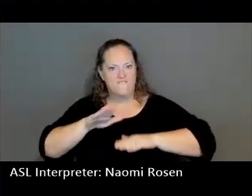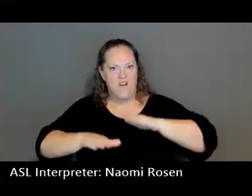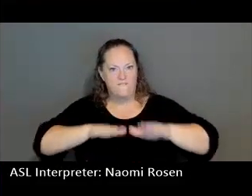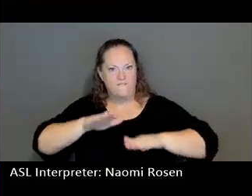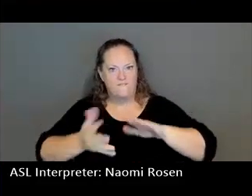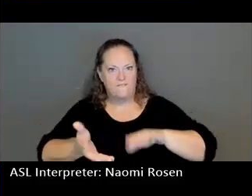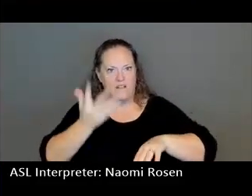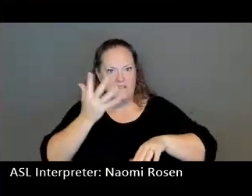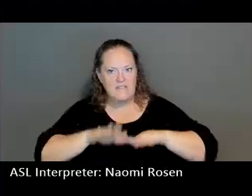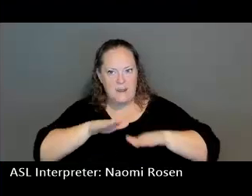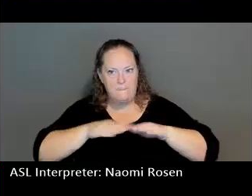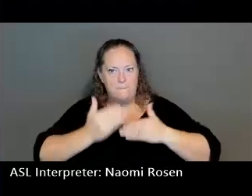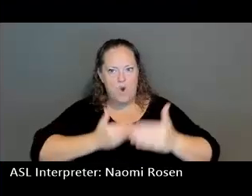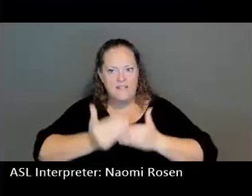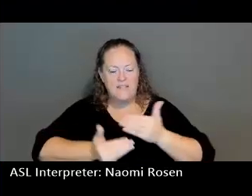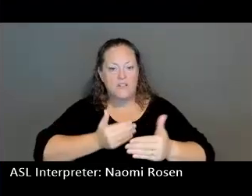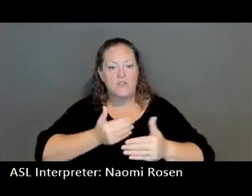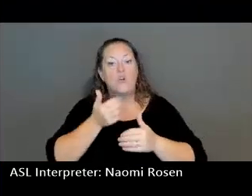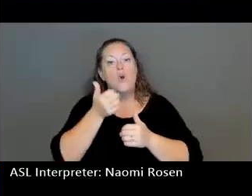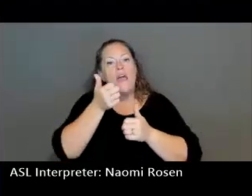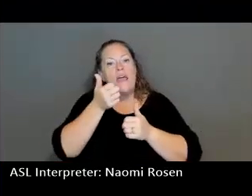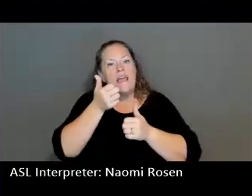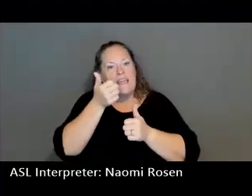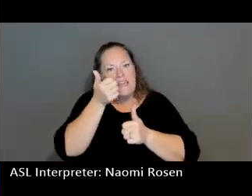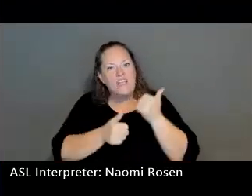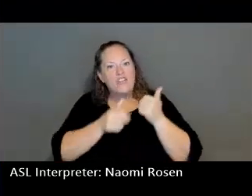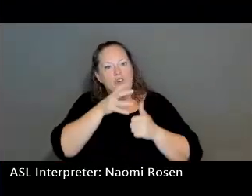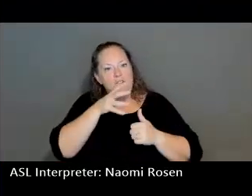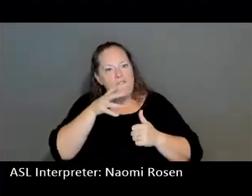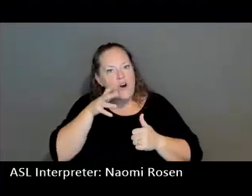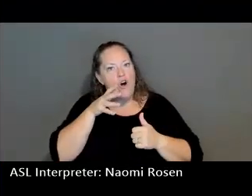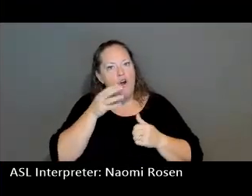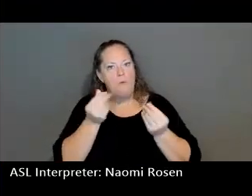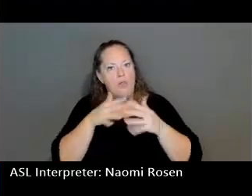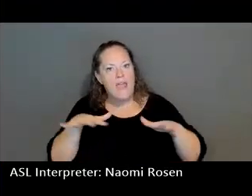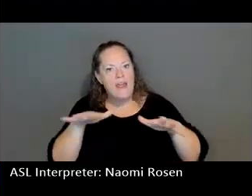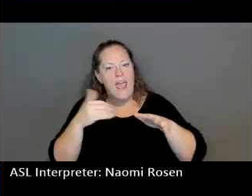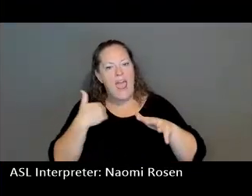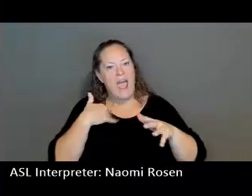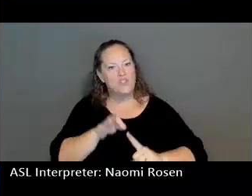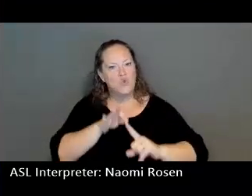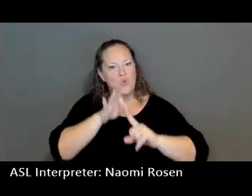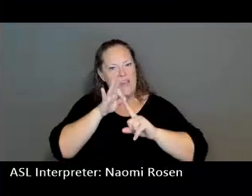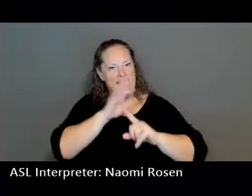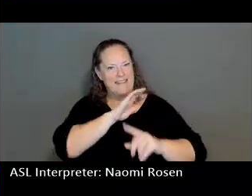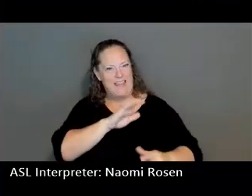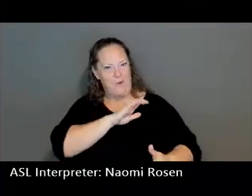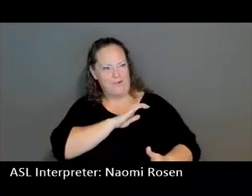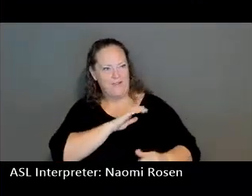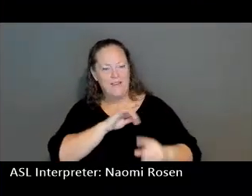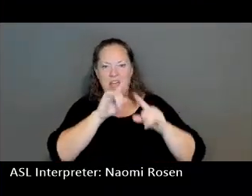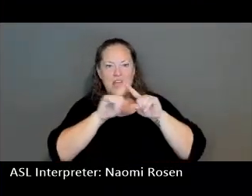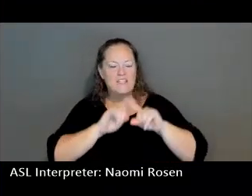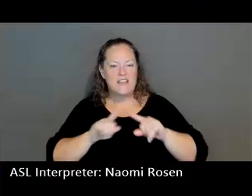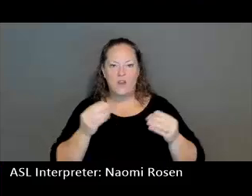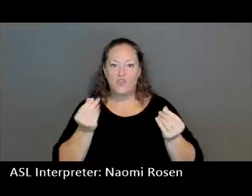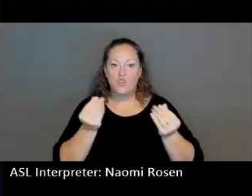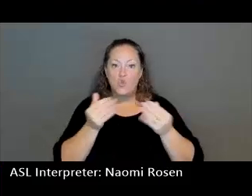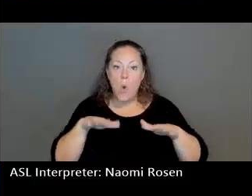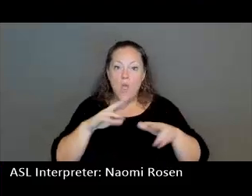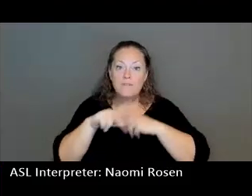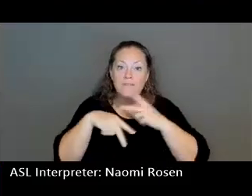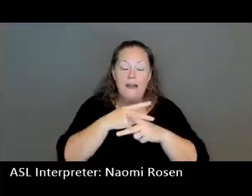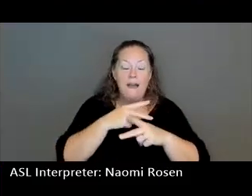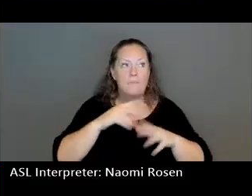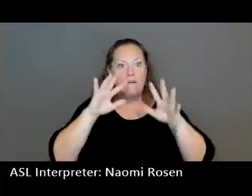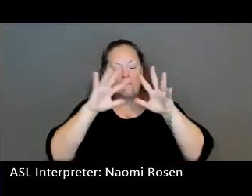or farm project has unique characteristics, right? So they all have different geography, soil types, climate,